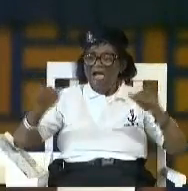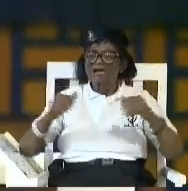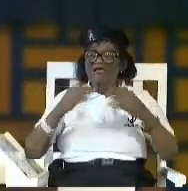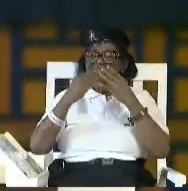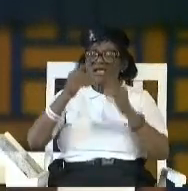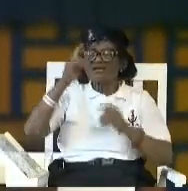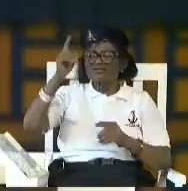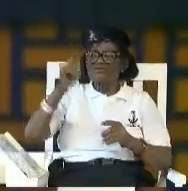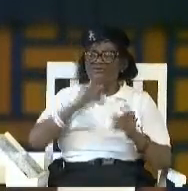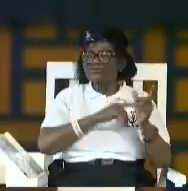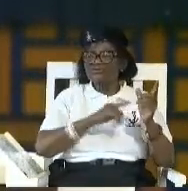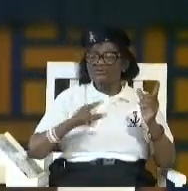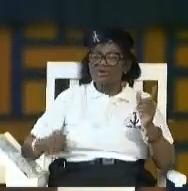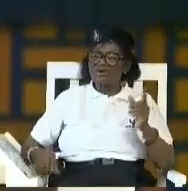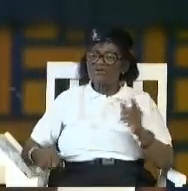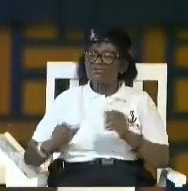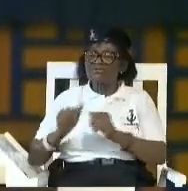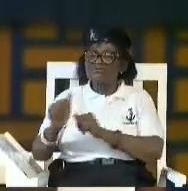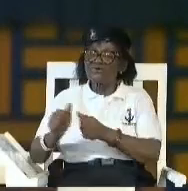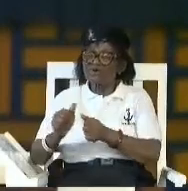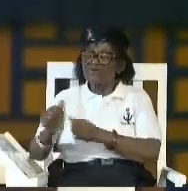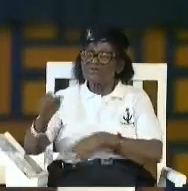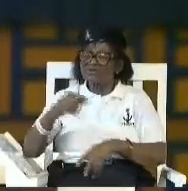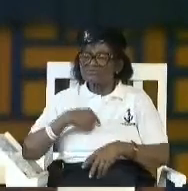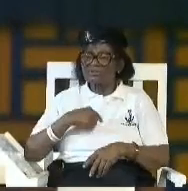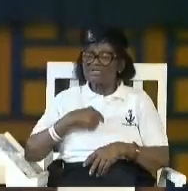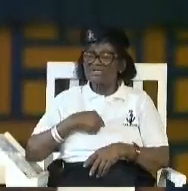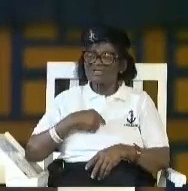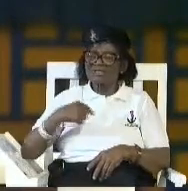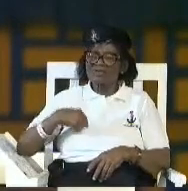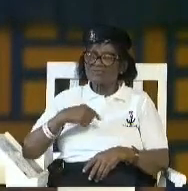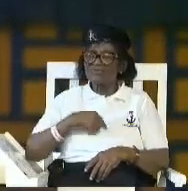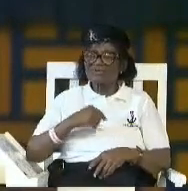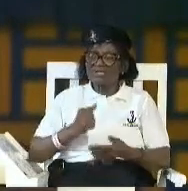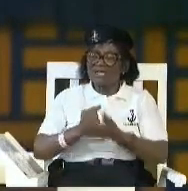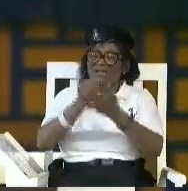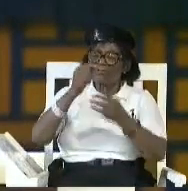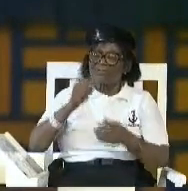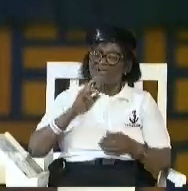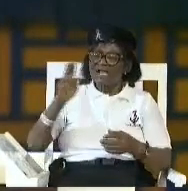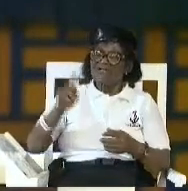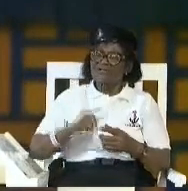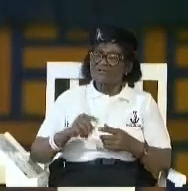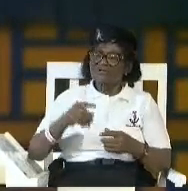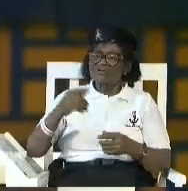Following week, went back to the doctor. He said, "Doctor,